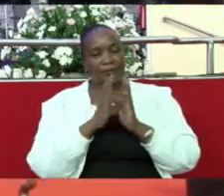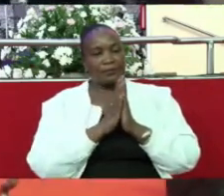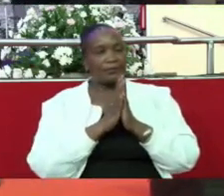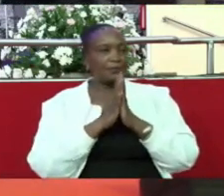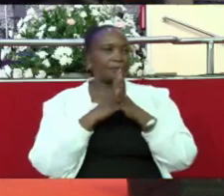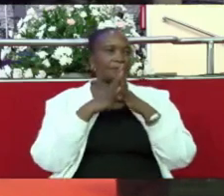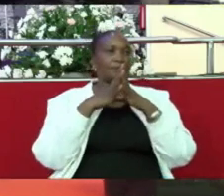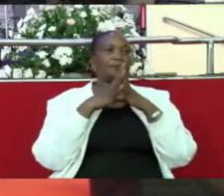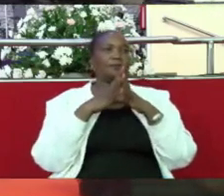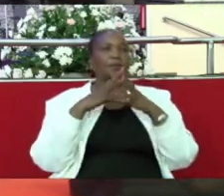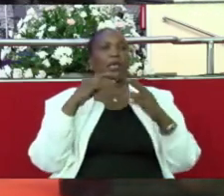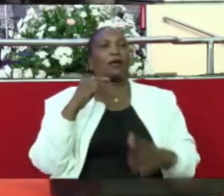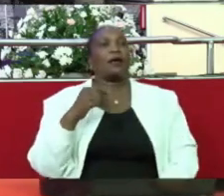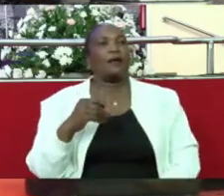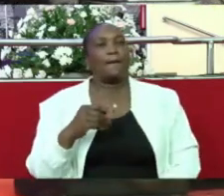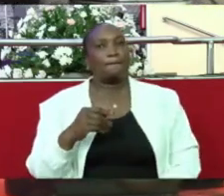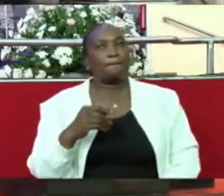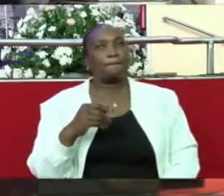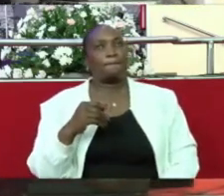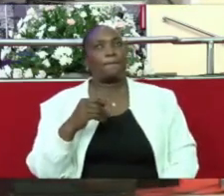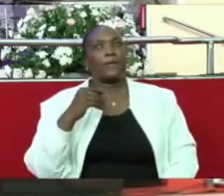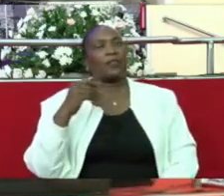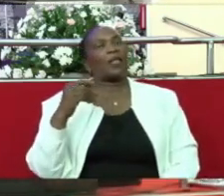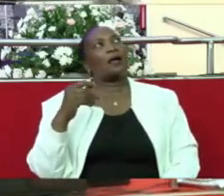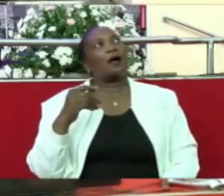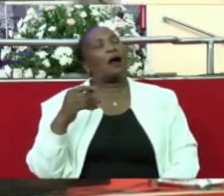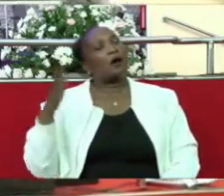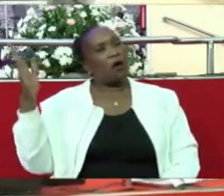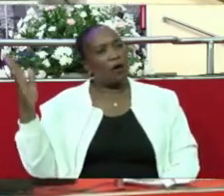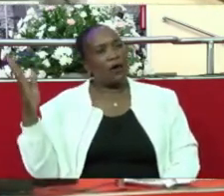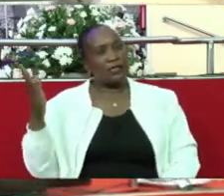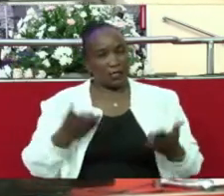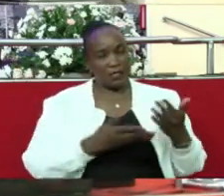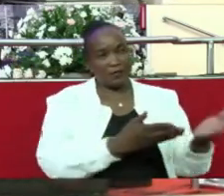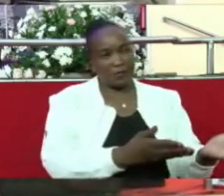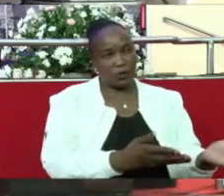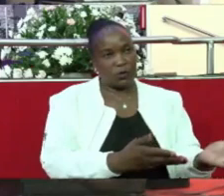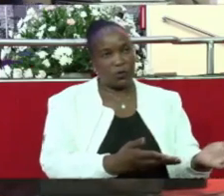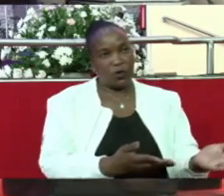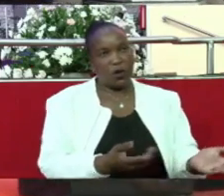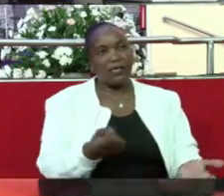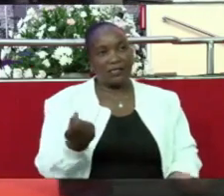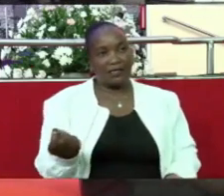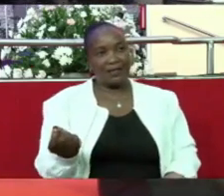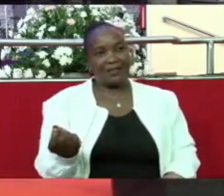And therefore He says, bring you into the storehouse of God. That in the house of God there will be